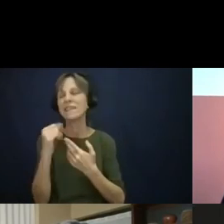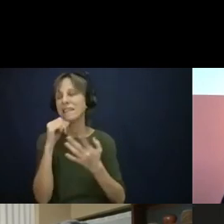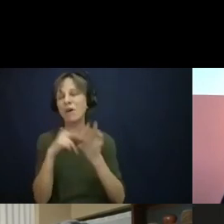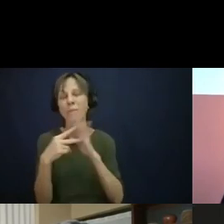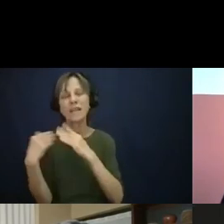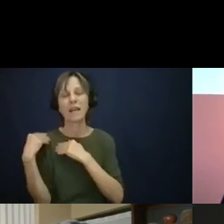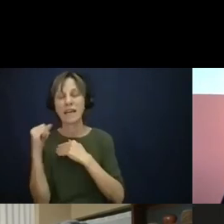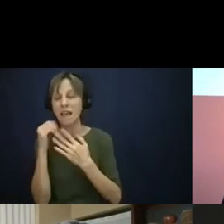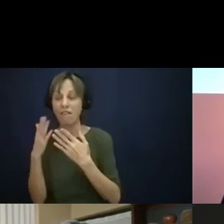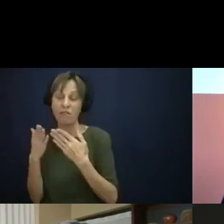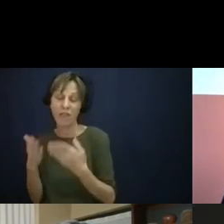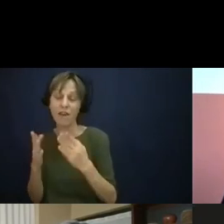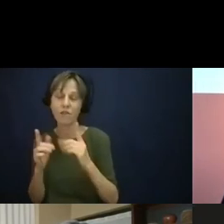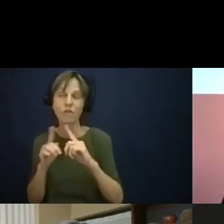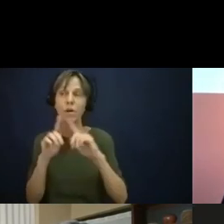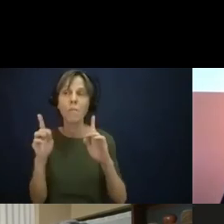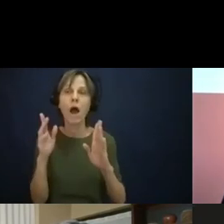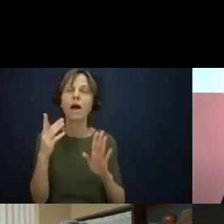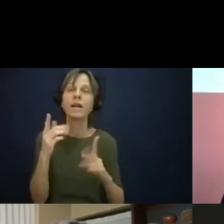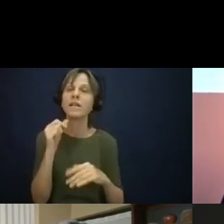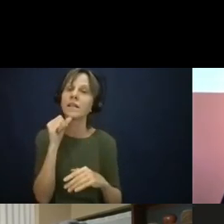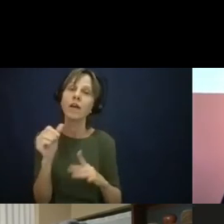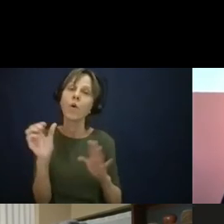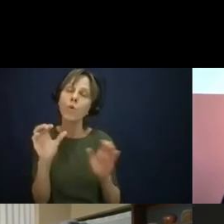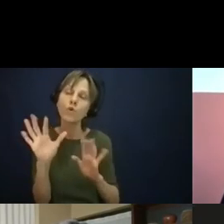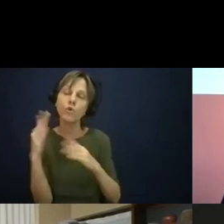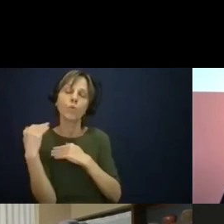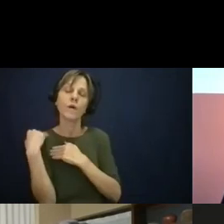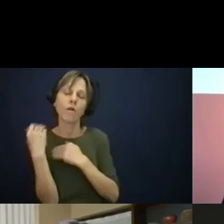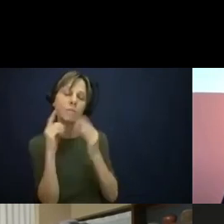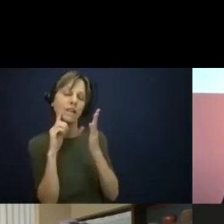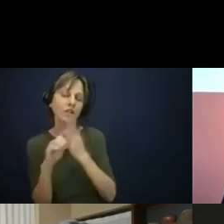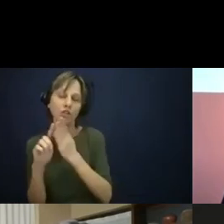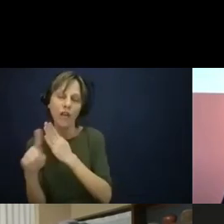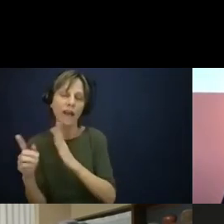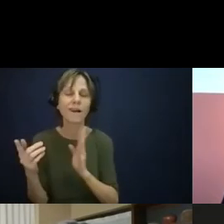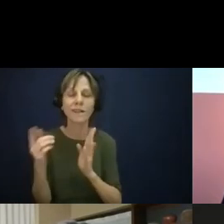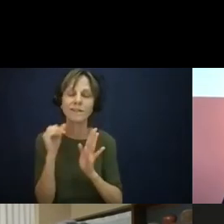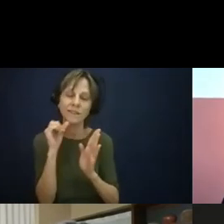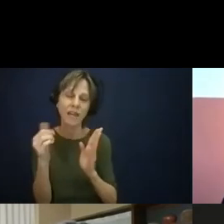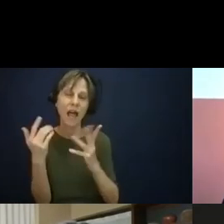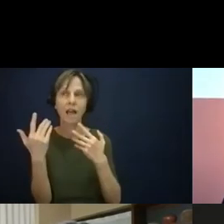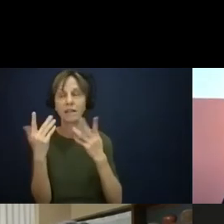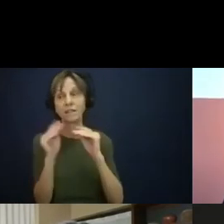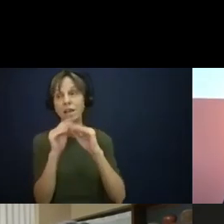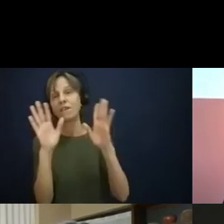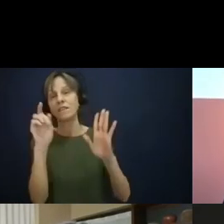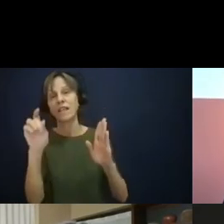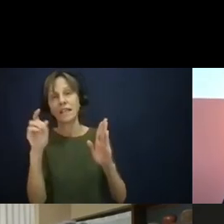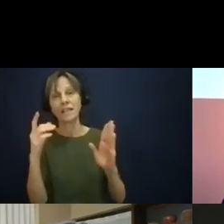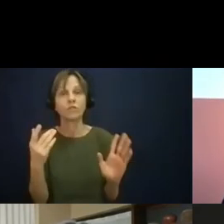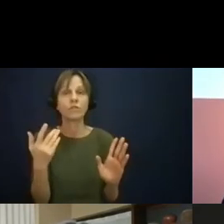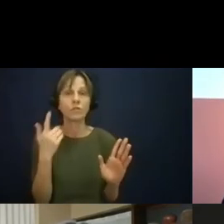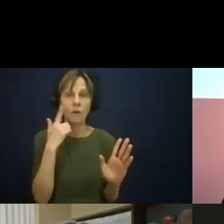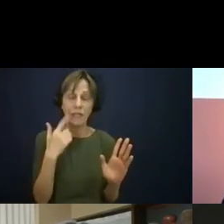like, hey, accountability check. It's not as prevalent as it needs to be. And so I think just like having me be in the position